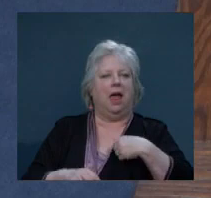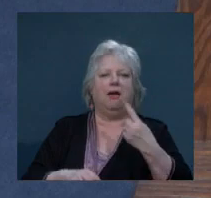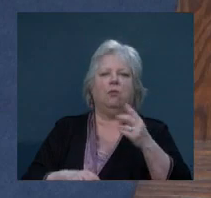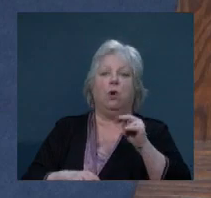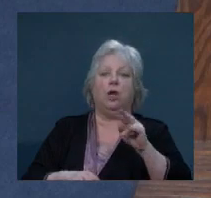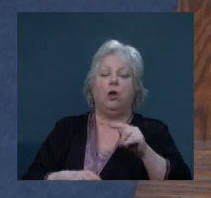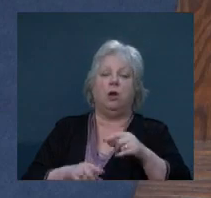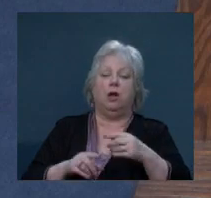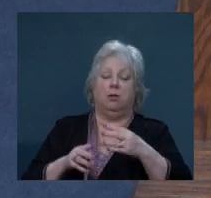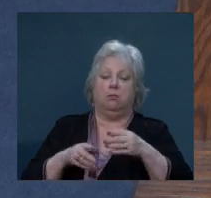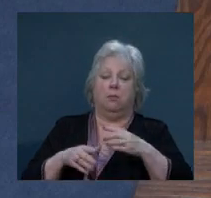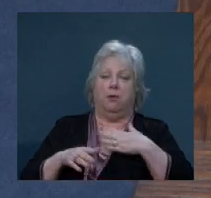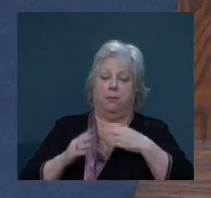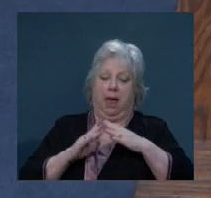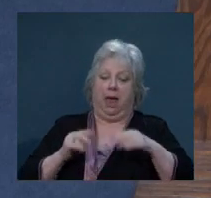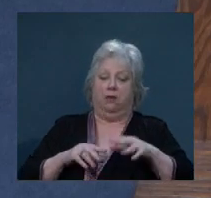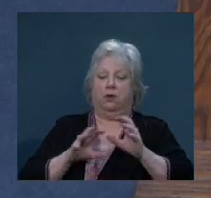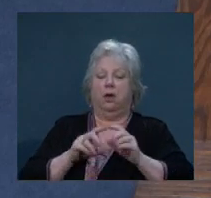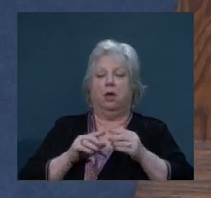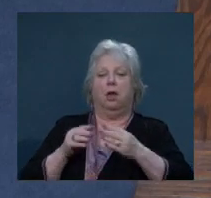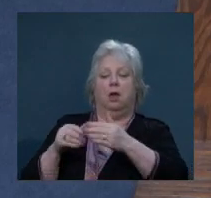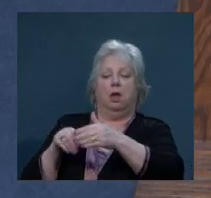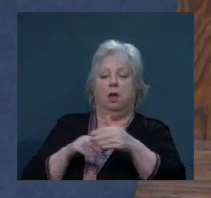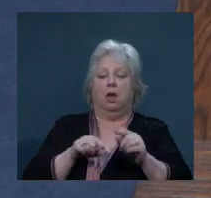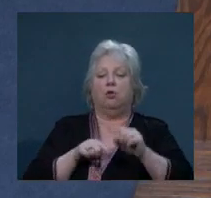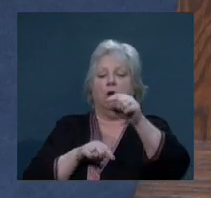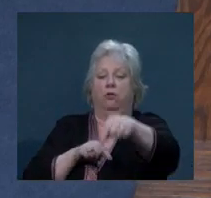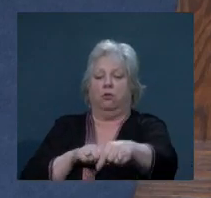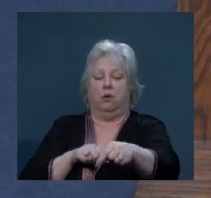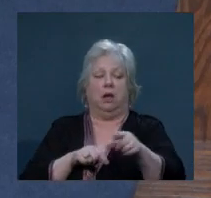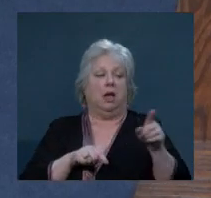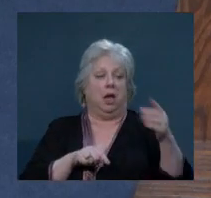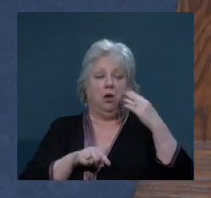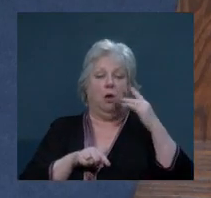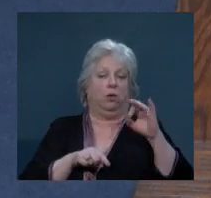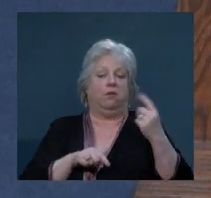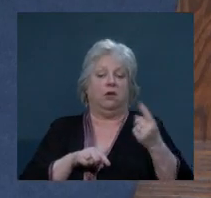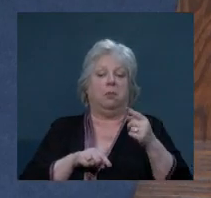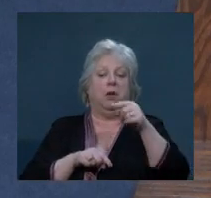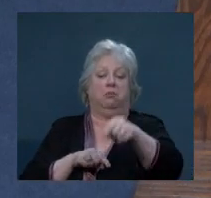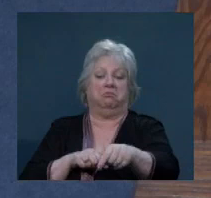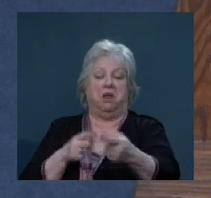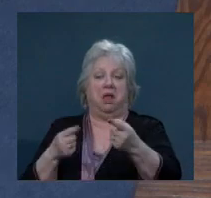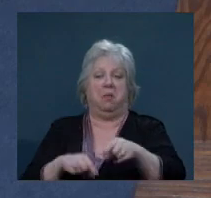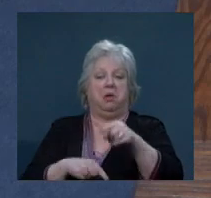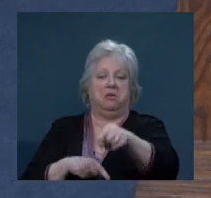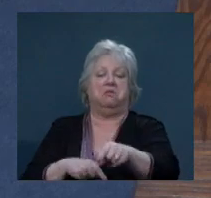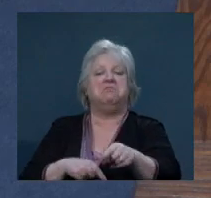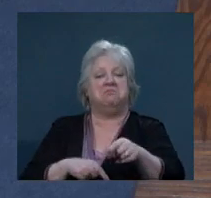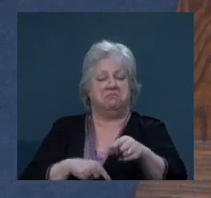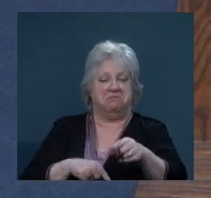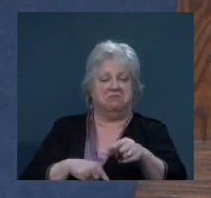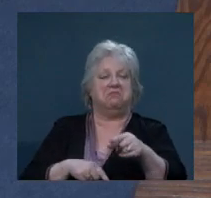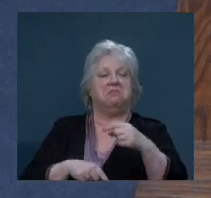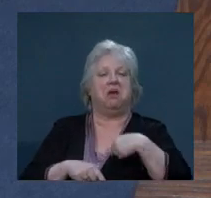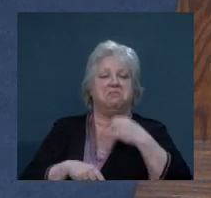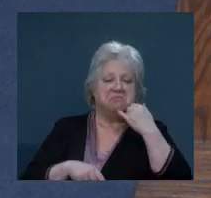the street from me, and he knows that if anything goes on over there, they're going to be out the door.